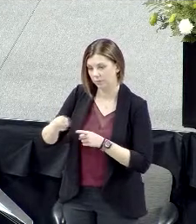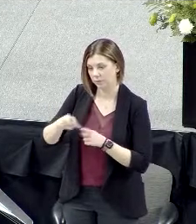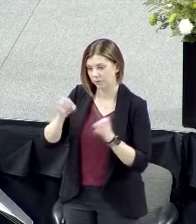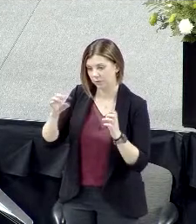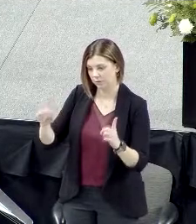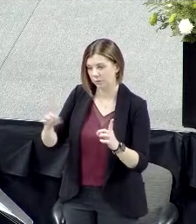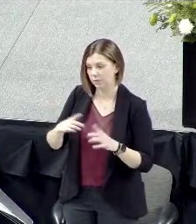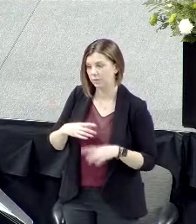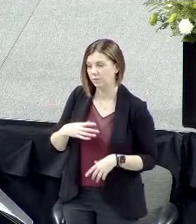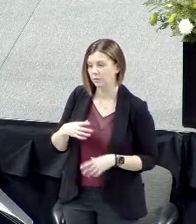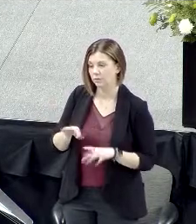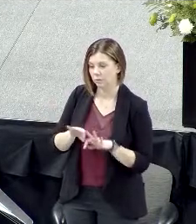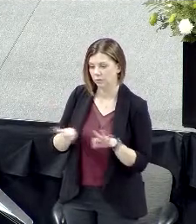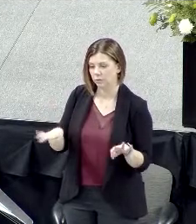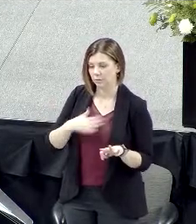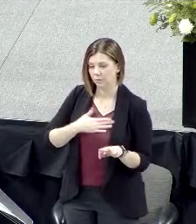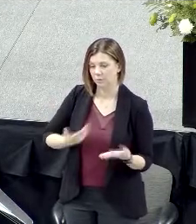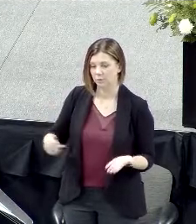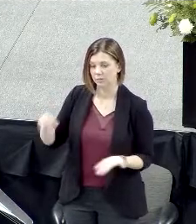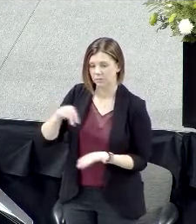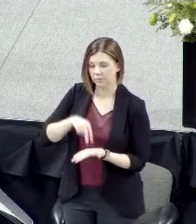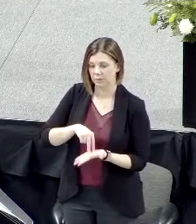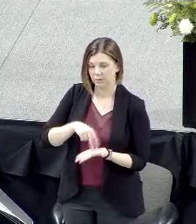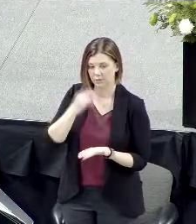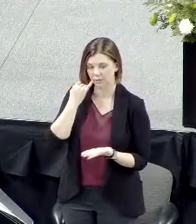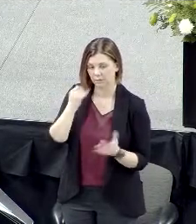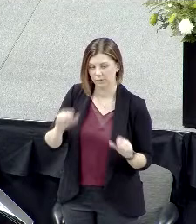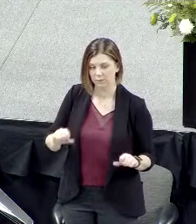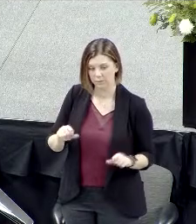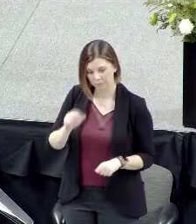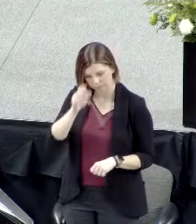Education degrees, please rise if you are able.